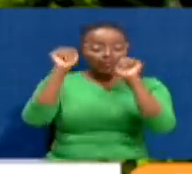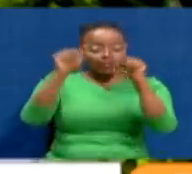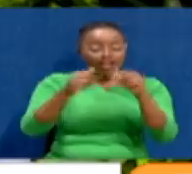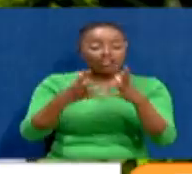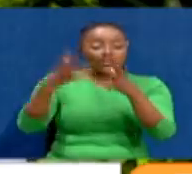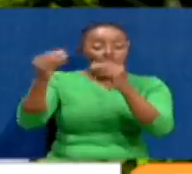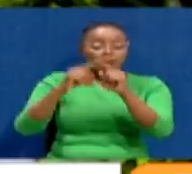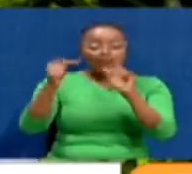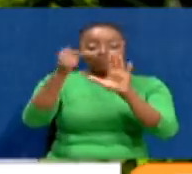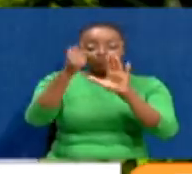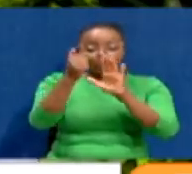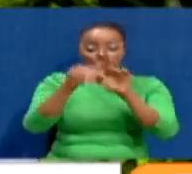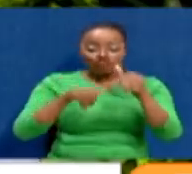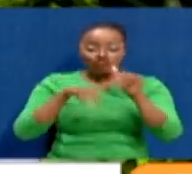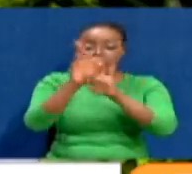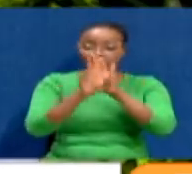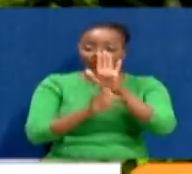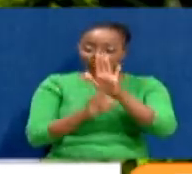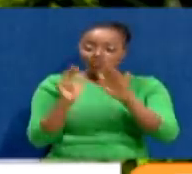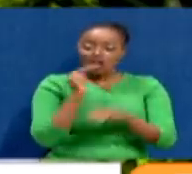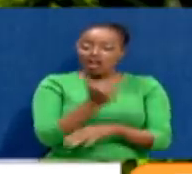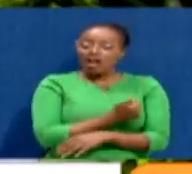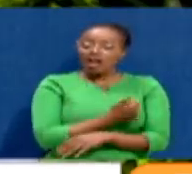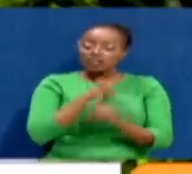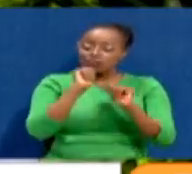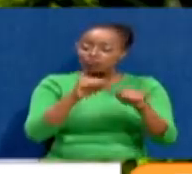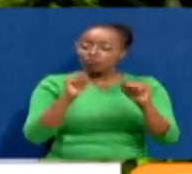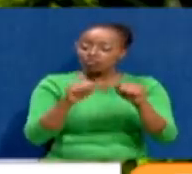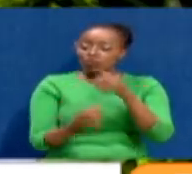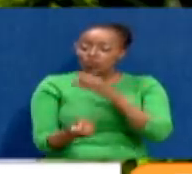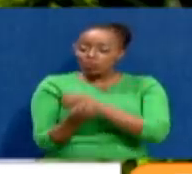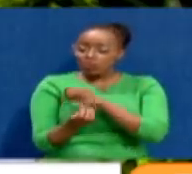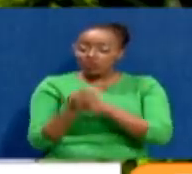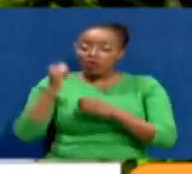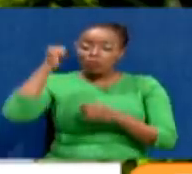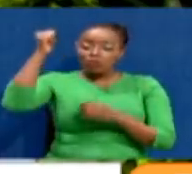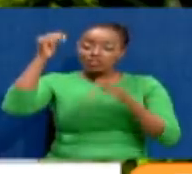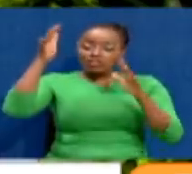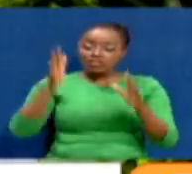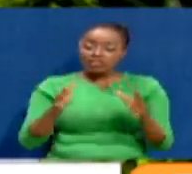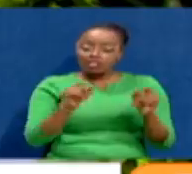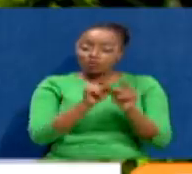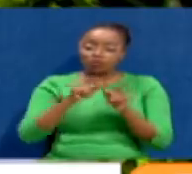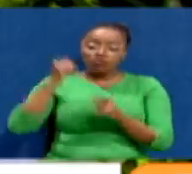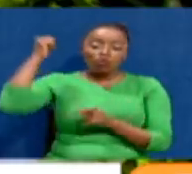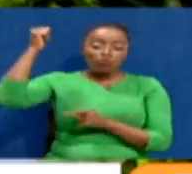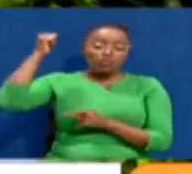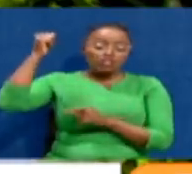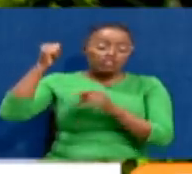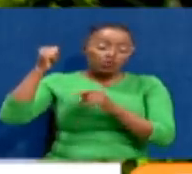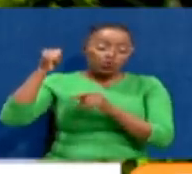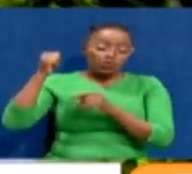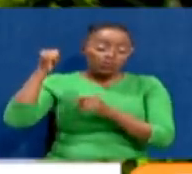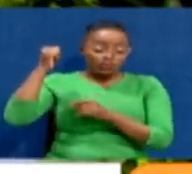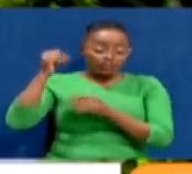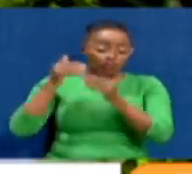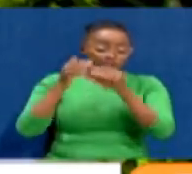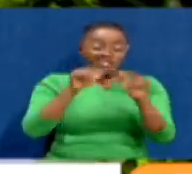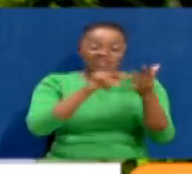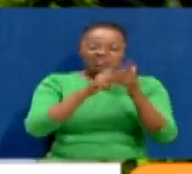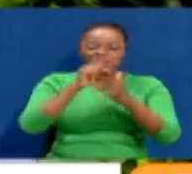this is the protocol to follow. We can prescribe protocol for politicians and political leaders. But when you start giving